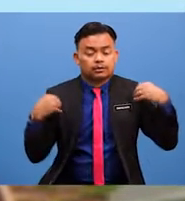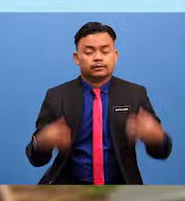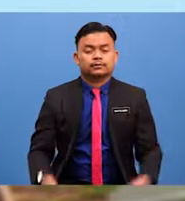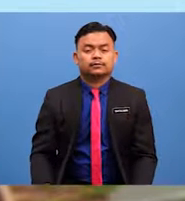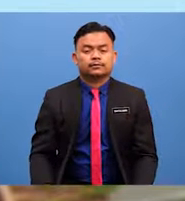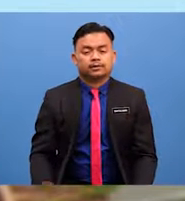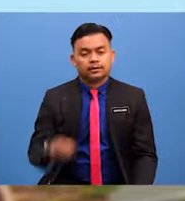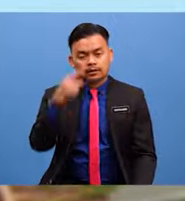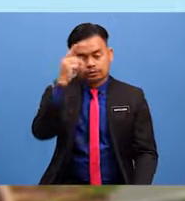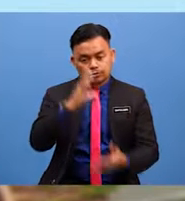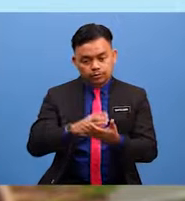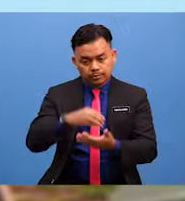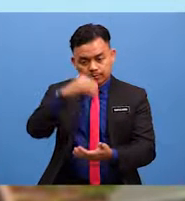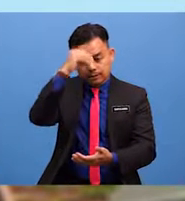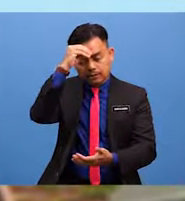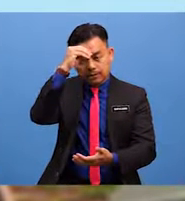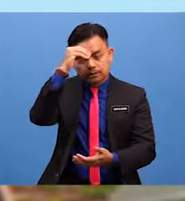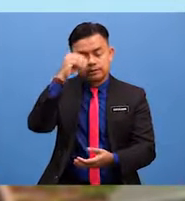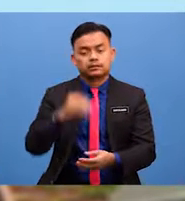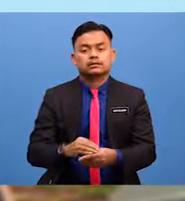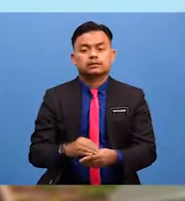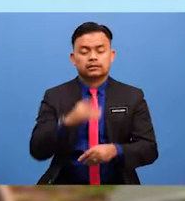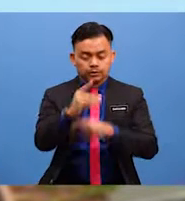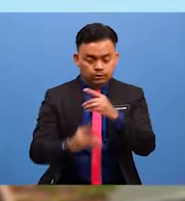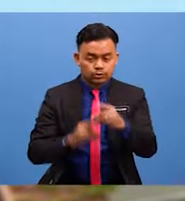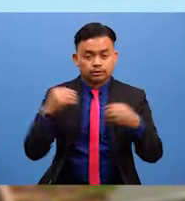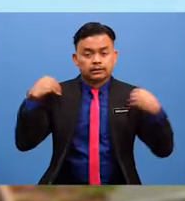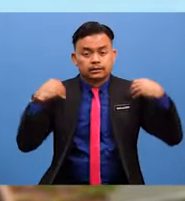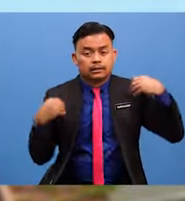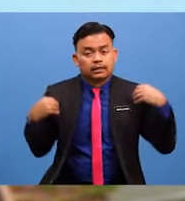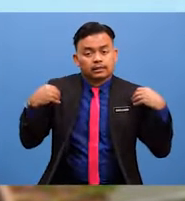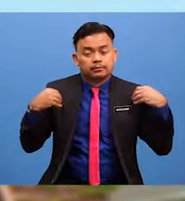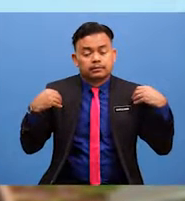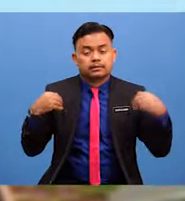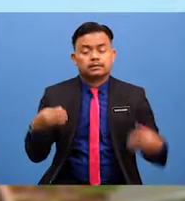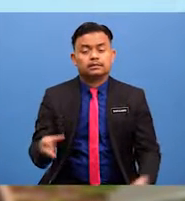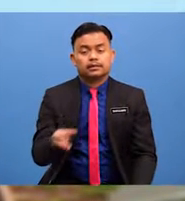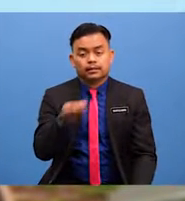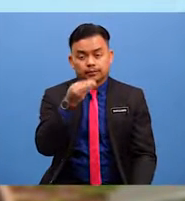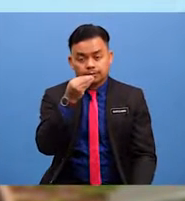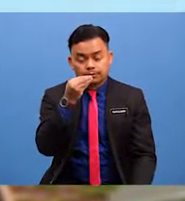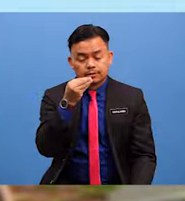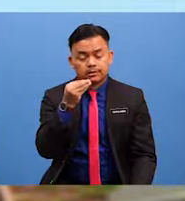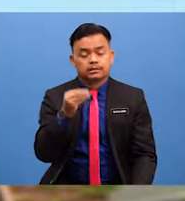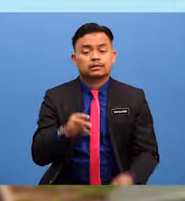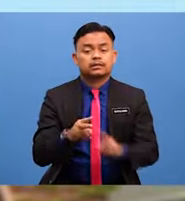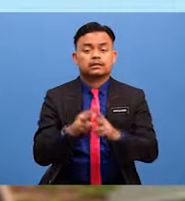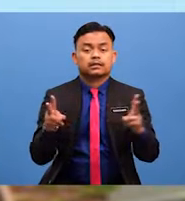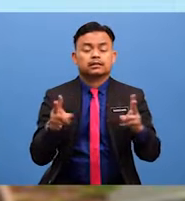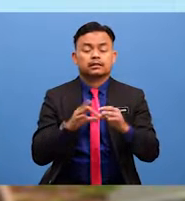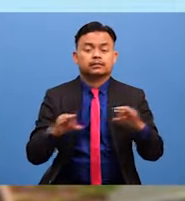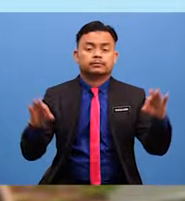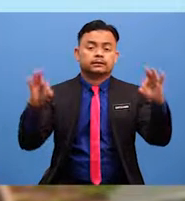how they use their environment, which foods are important, and to gain insights into behavior